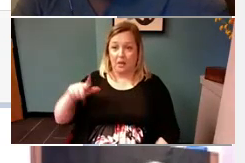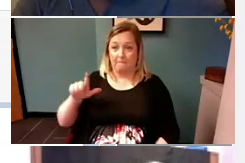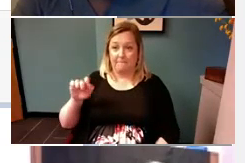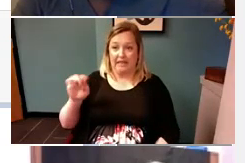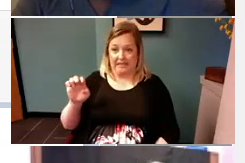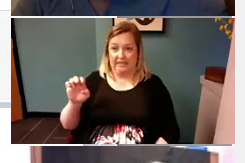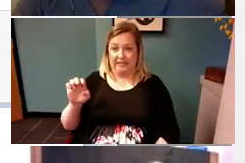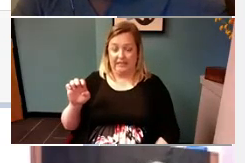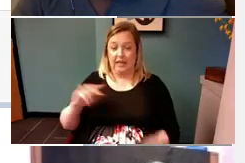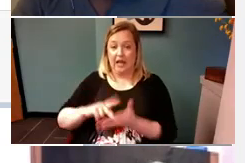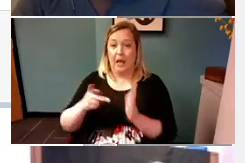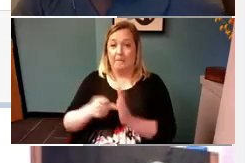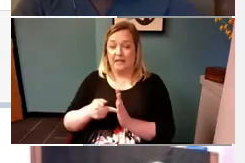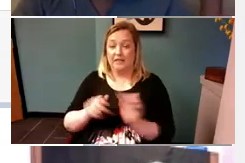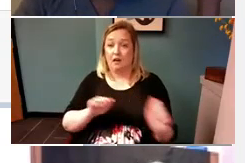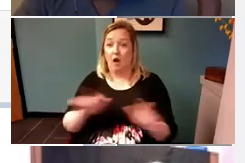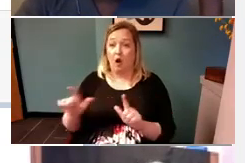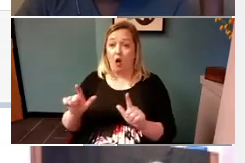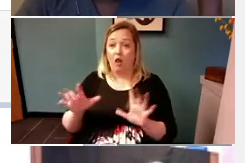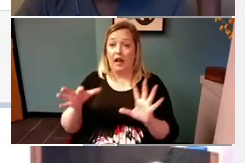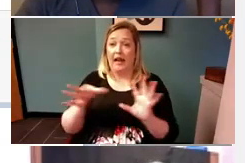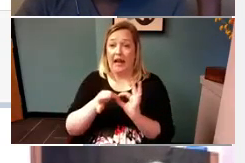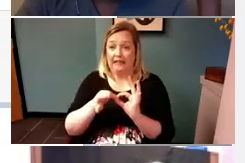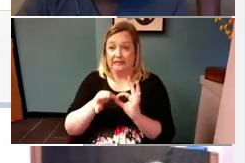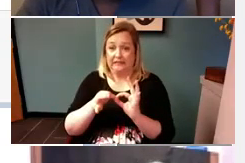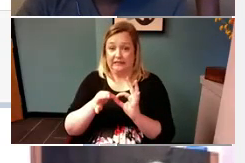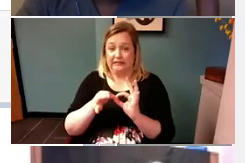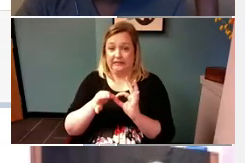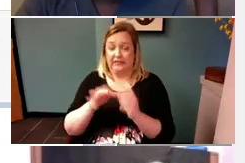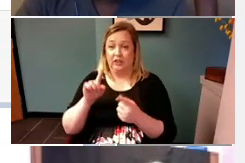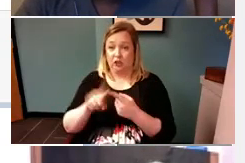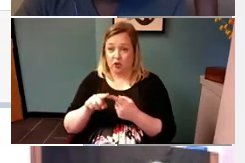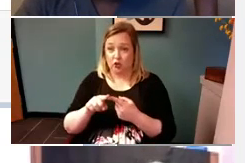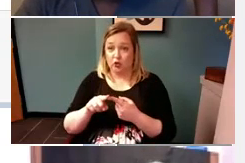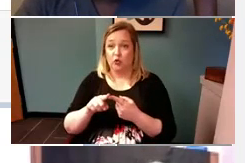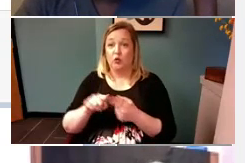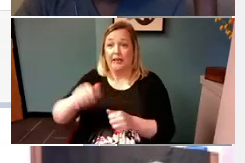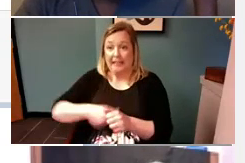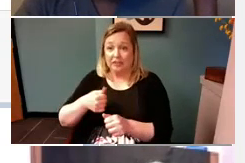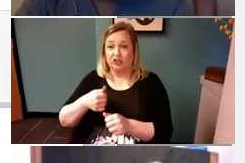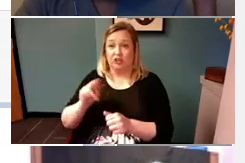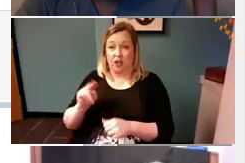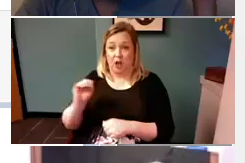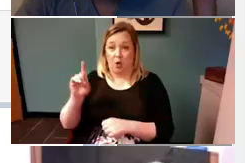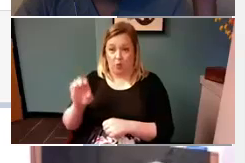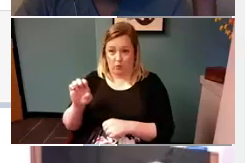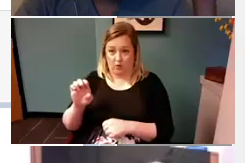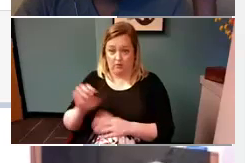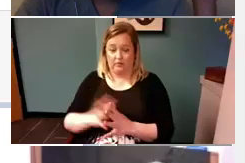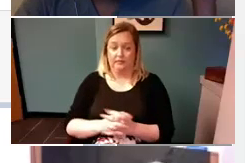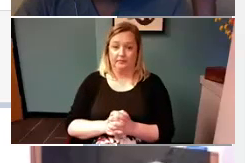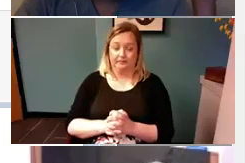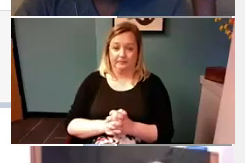And so that would mean that we would have a connection from this node to this node. And and we would